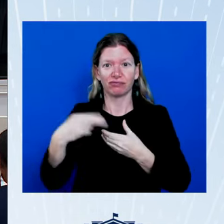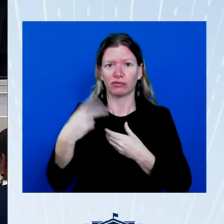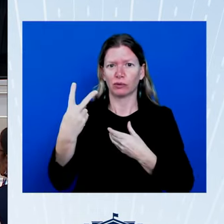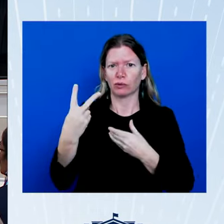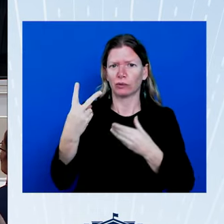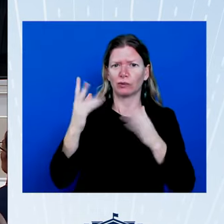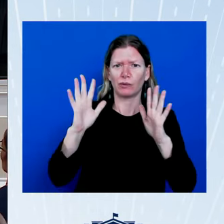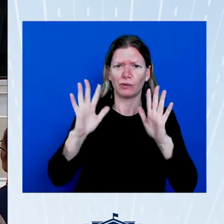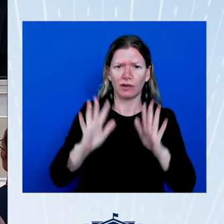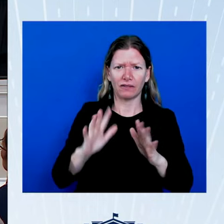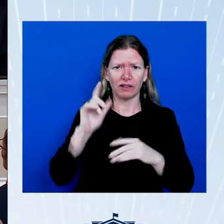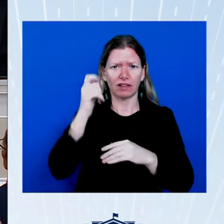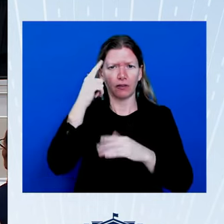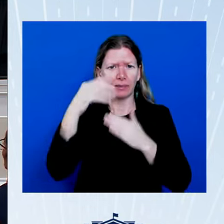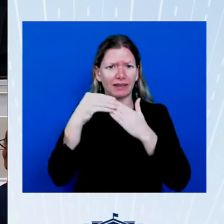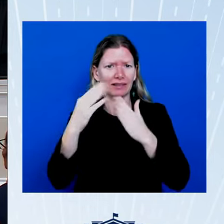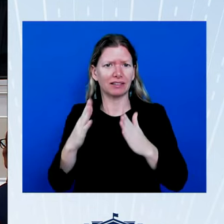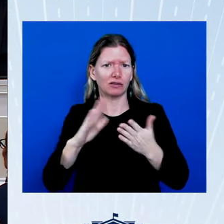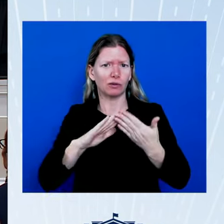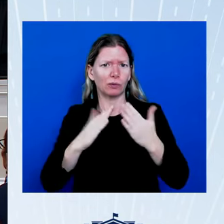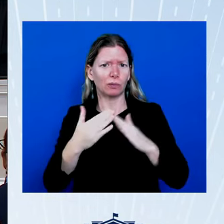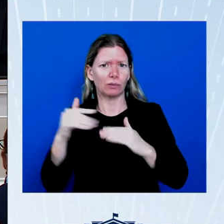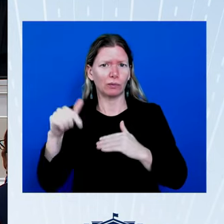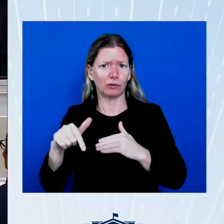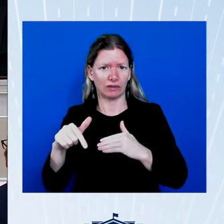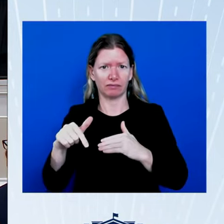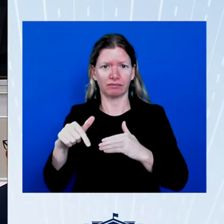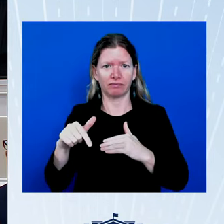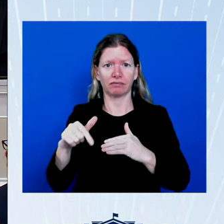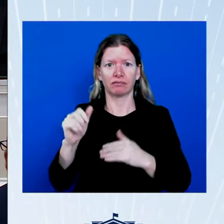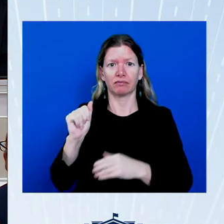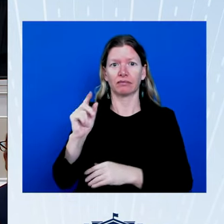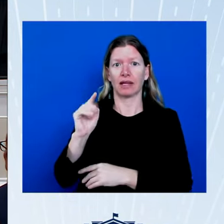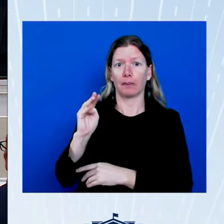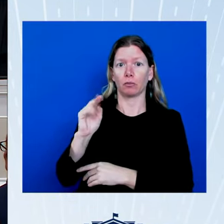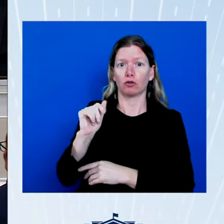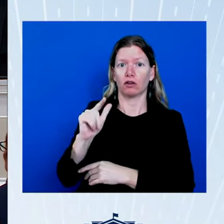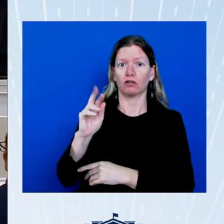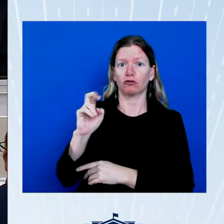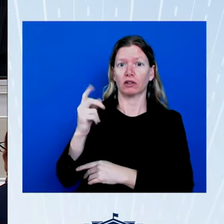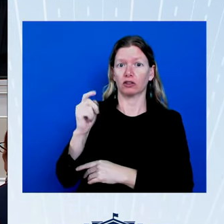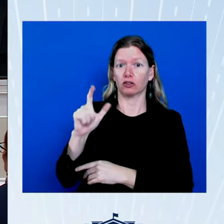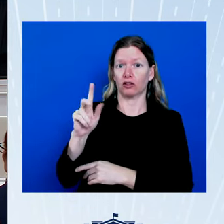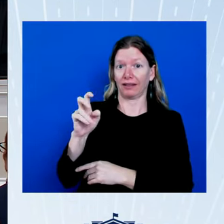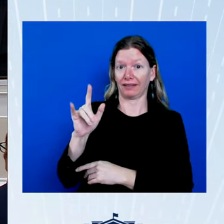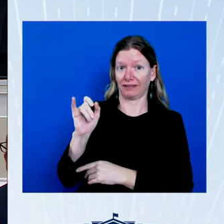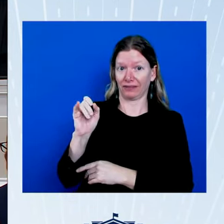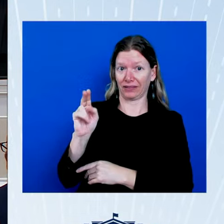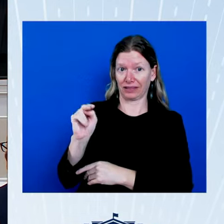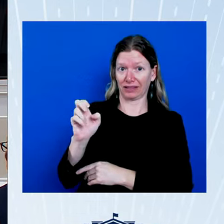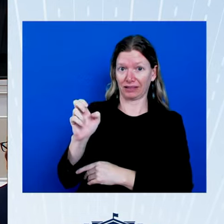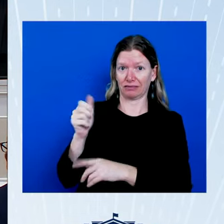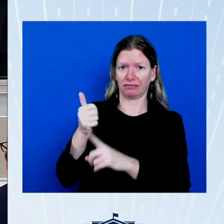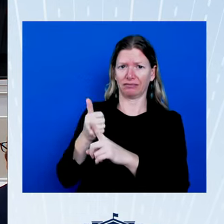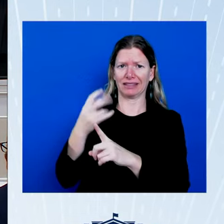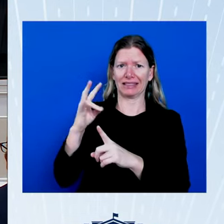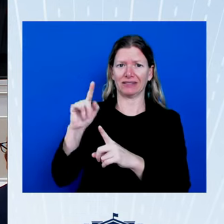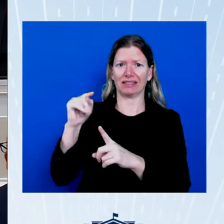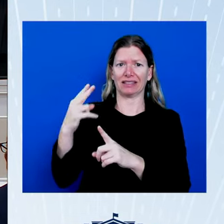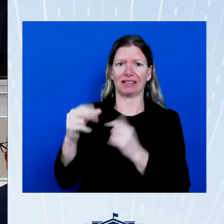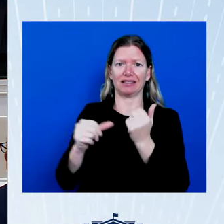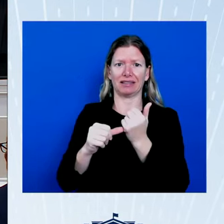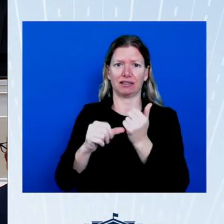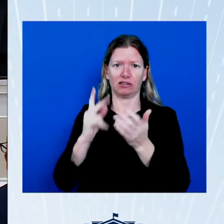Levine, who is the 17th Assistant Secretary for Health for the U.S. Department of Health and Human Services, and Janie Bavishi, who is